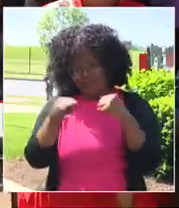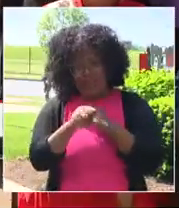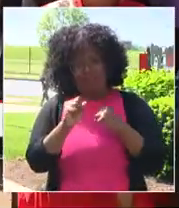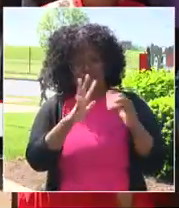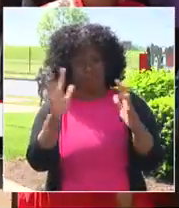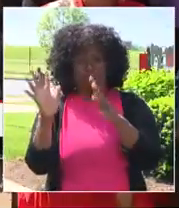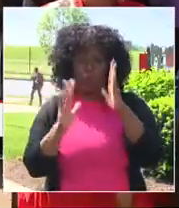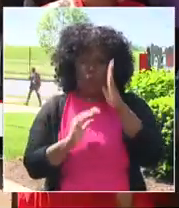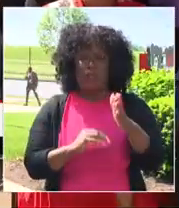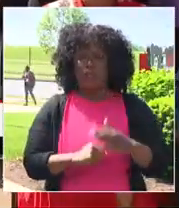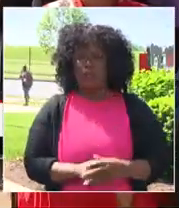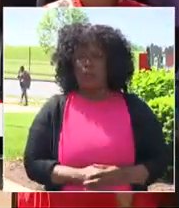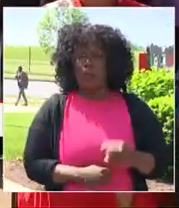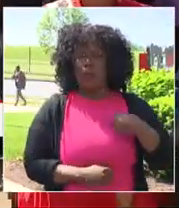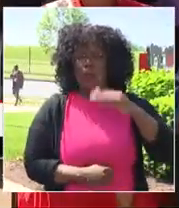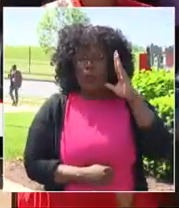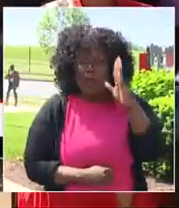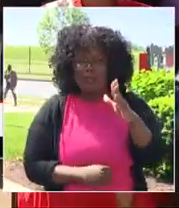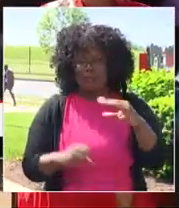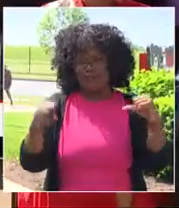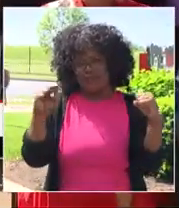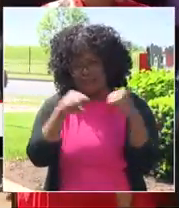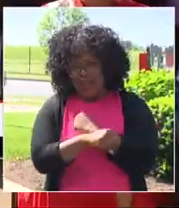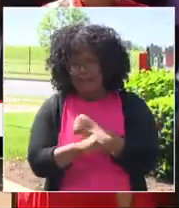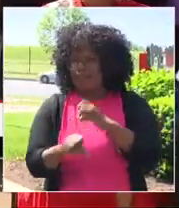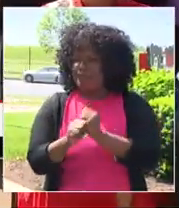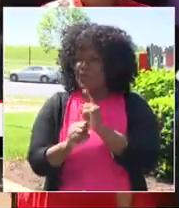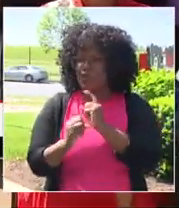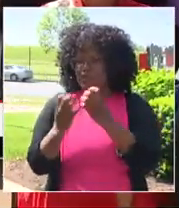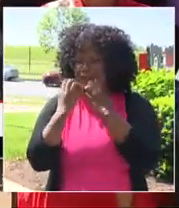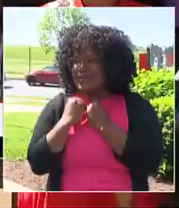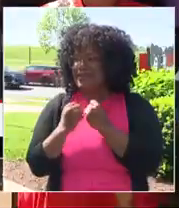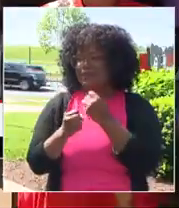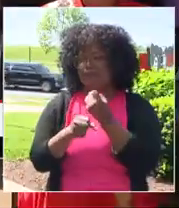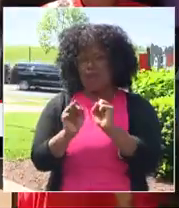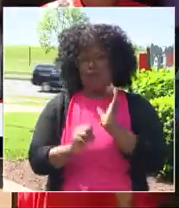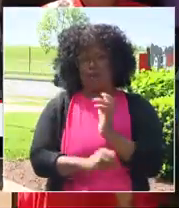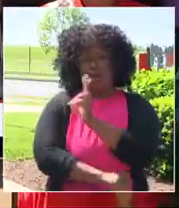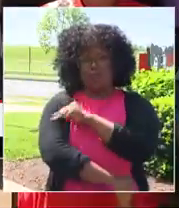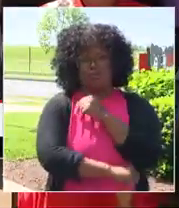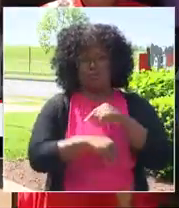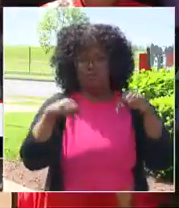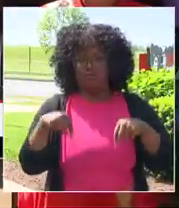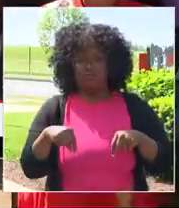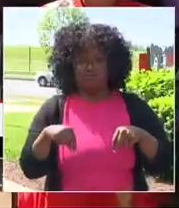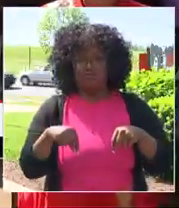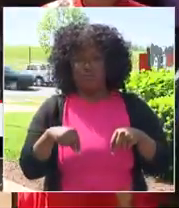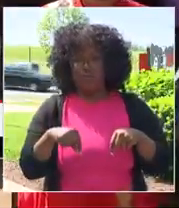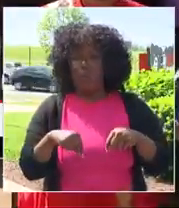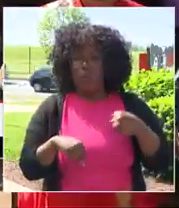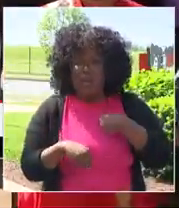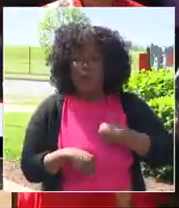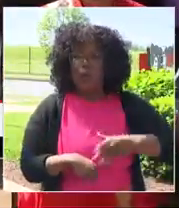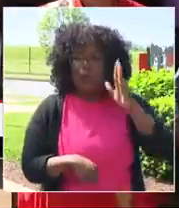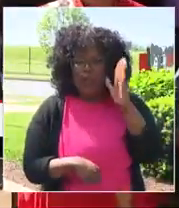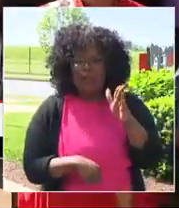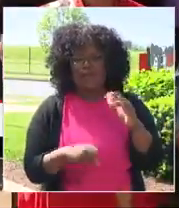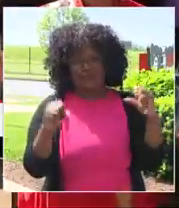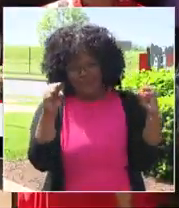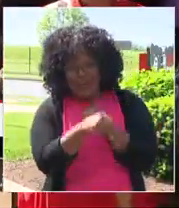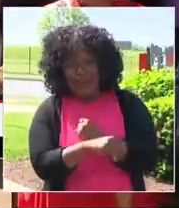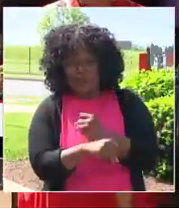We will fight to save our hospitals. We will fight to